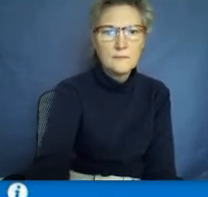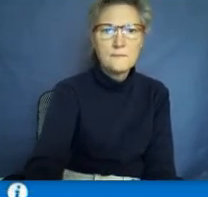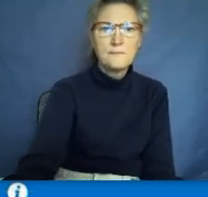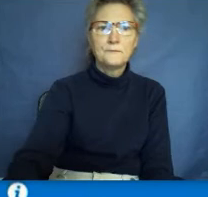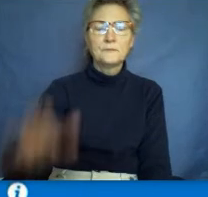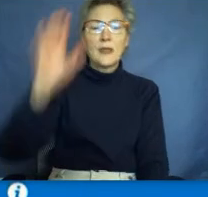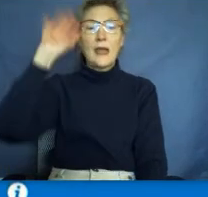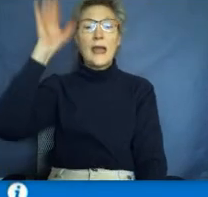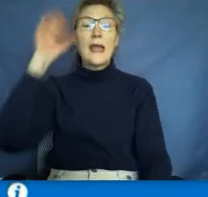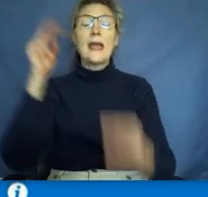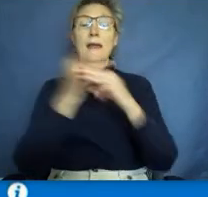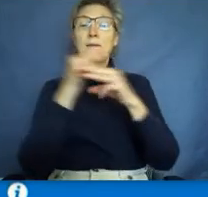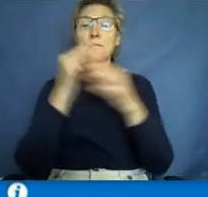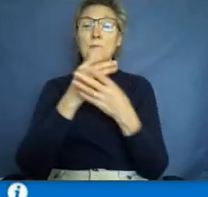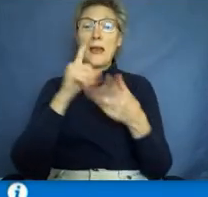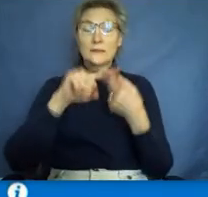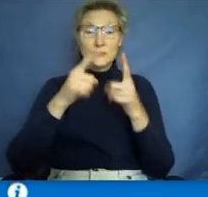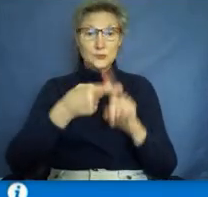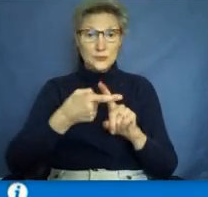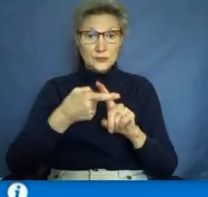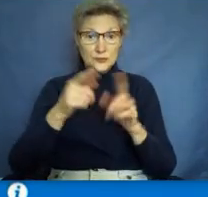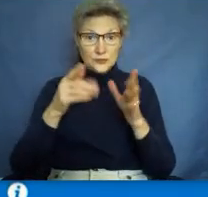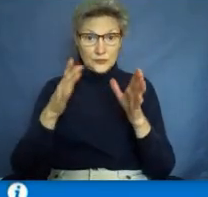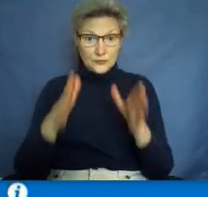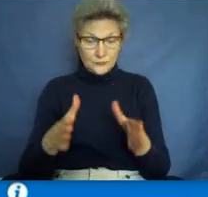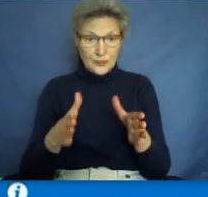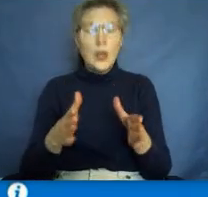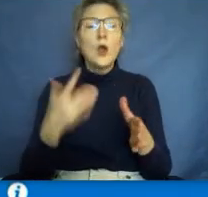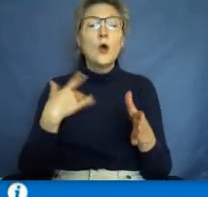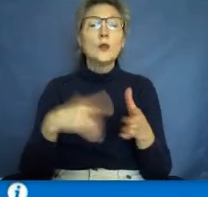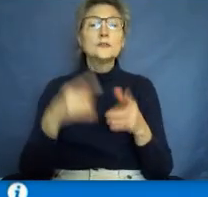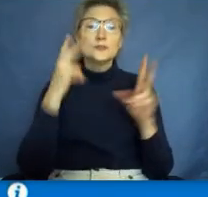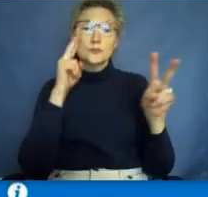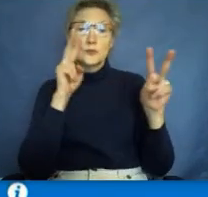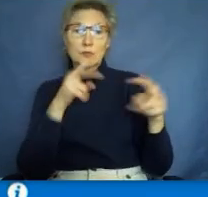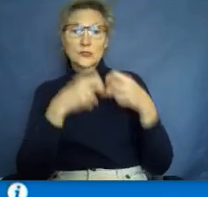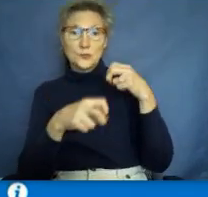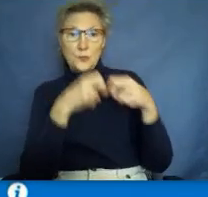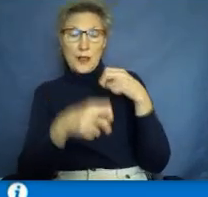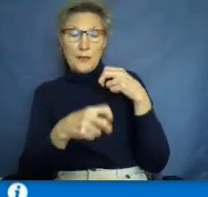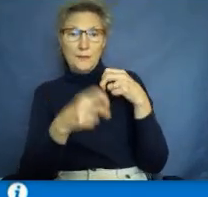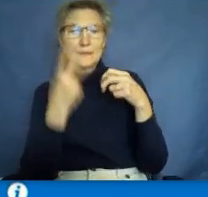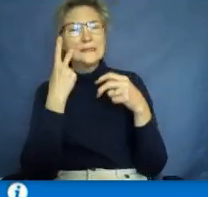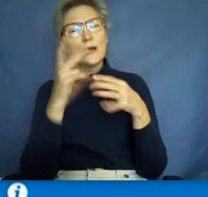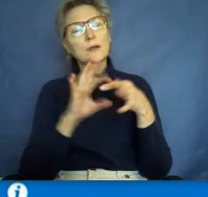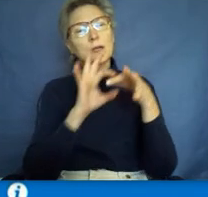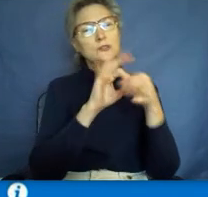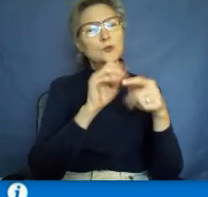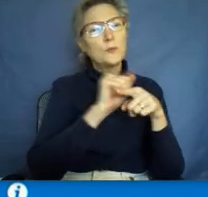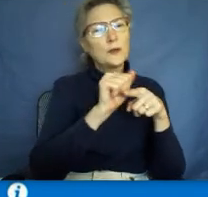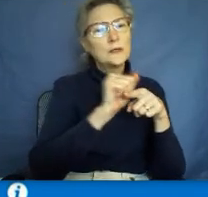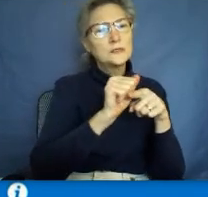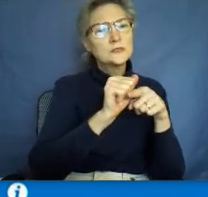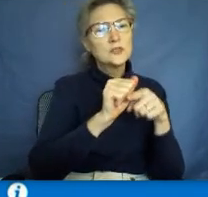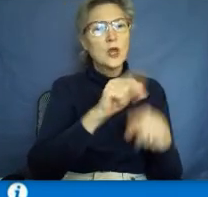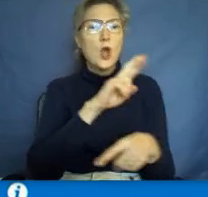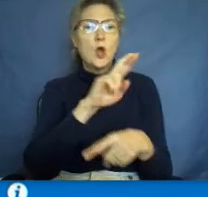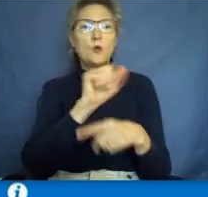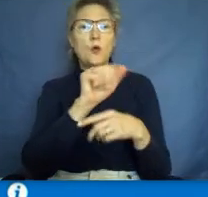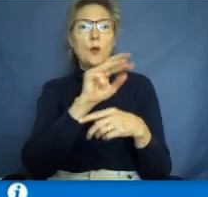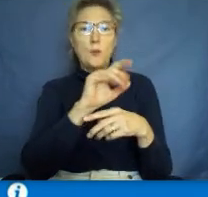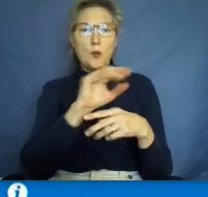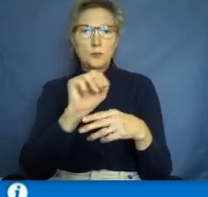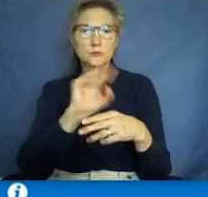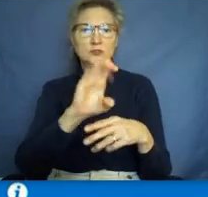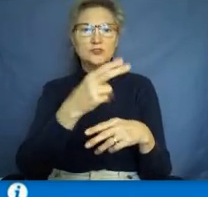on weekends. On one weekend, Chase rode his bike for 3 hours. Chandler rode her bike for 2 1/4 hours, and Ramon